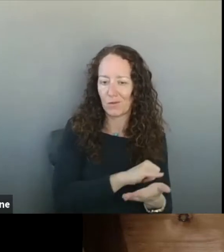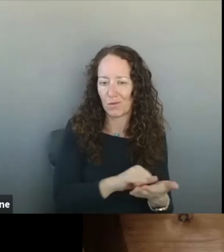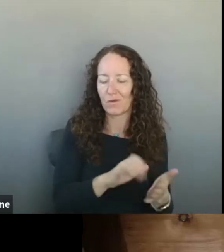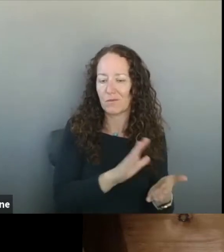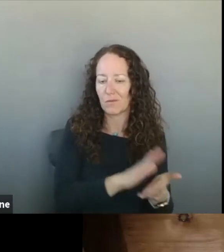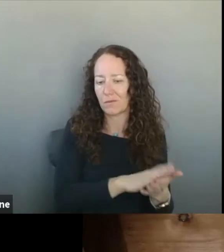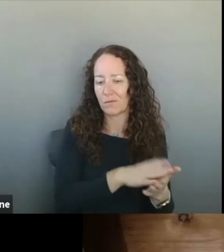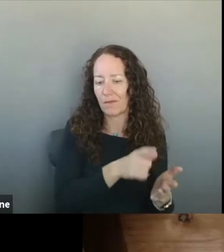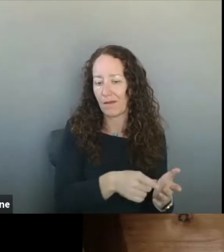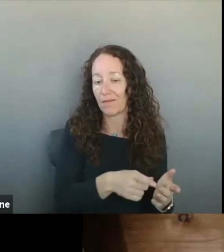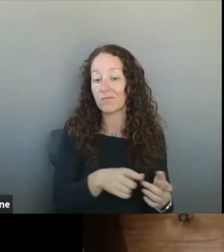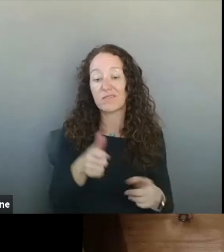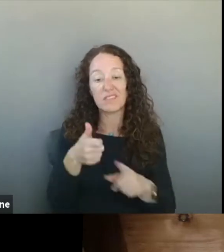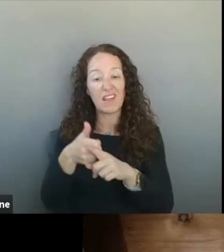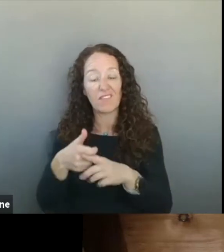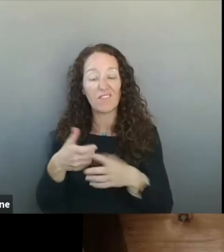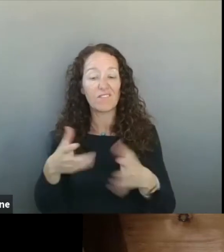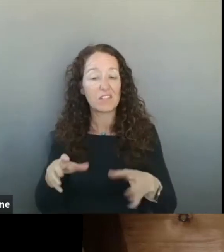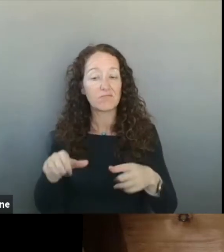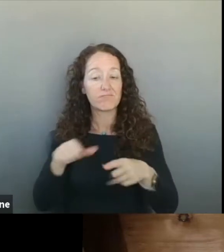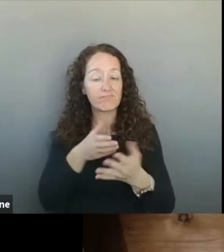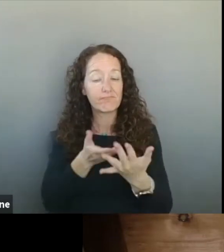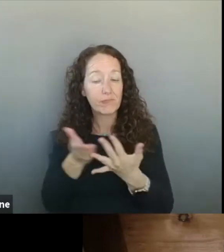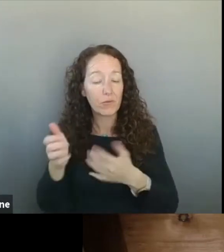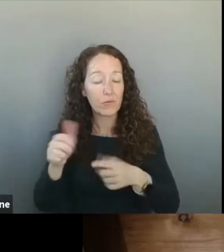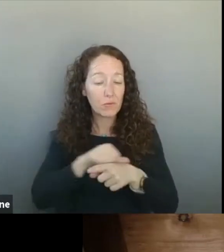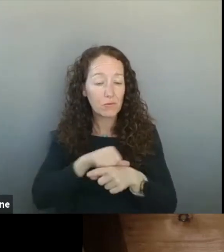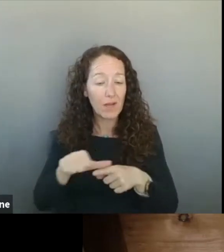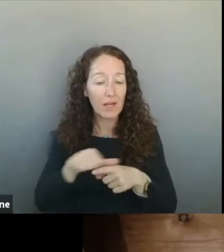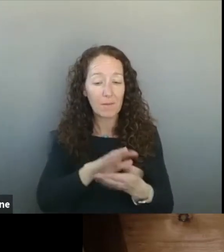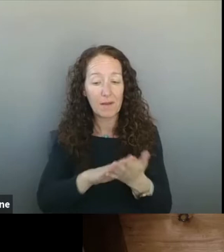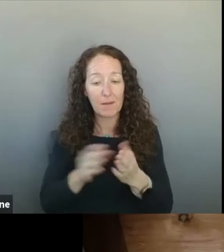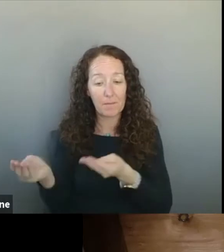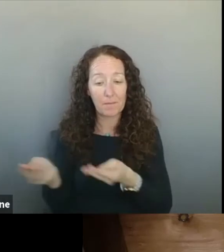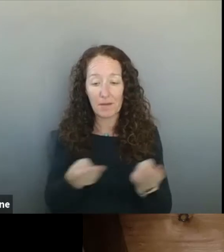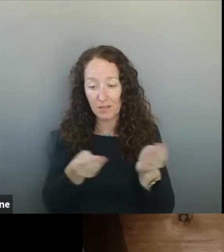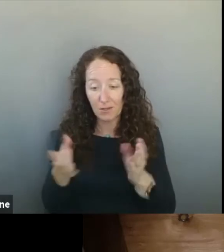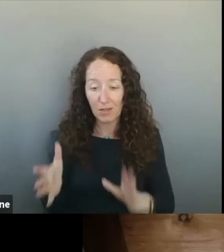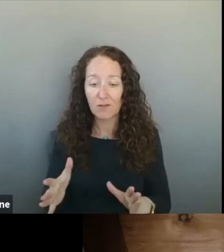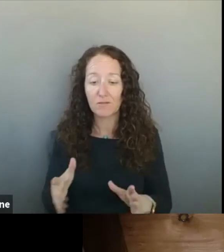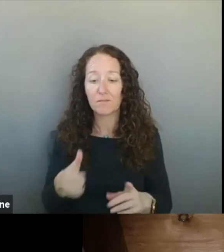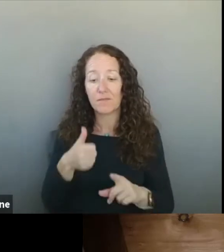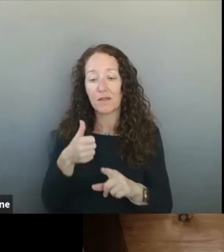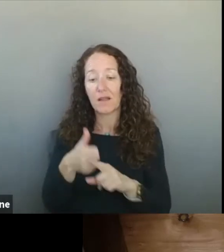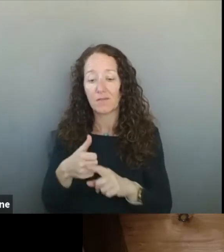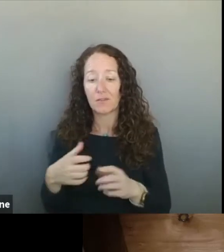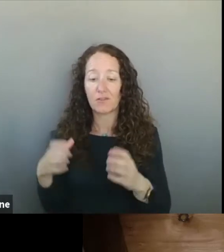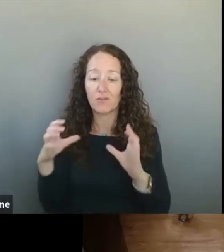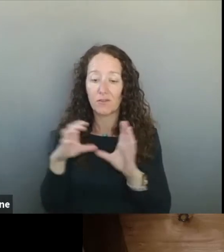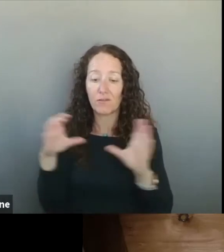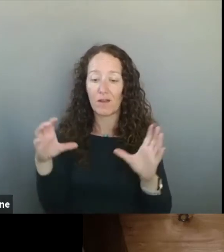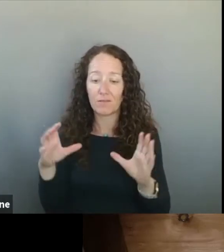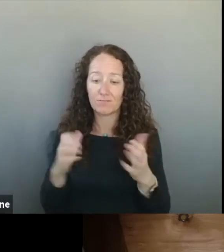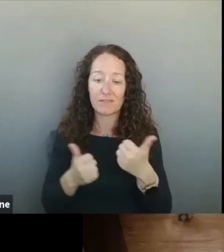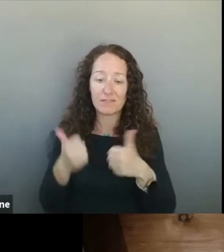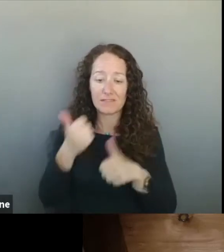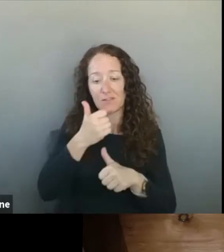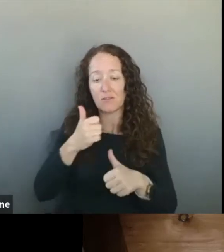senior professional in human resources. He also co-hosts a popular podcast under the Work Shouldn't Suck